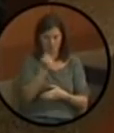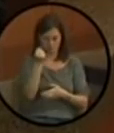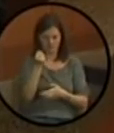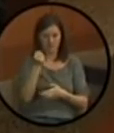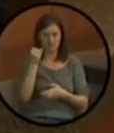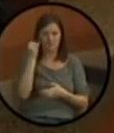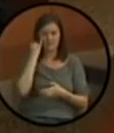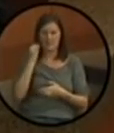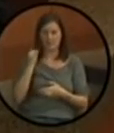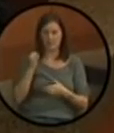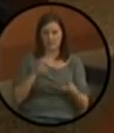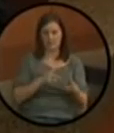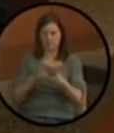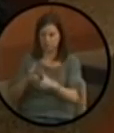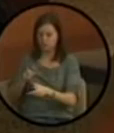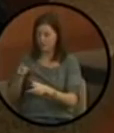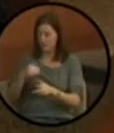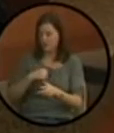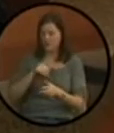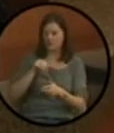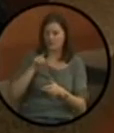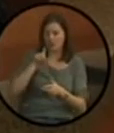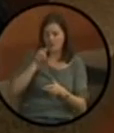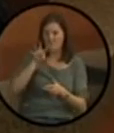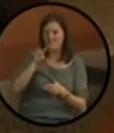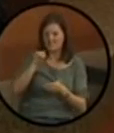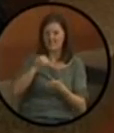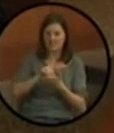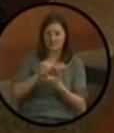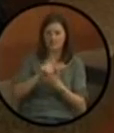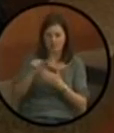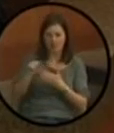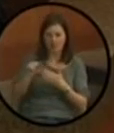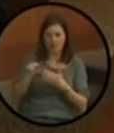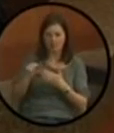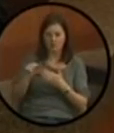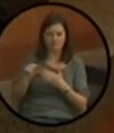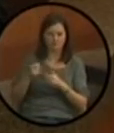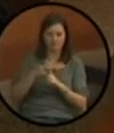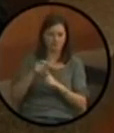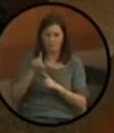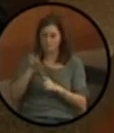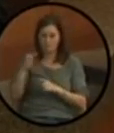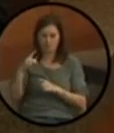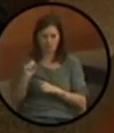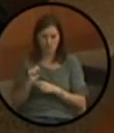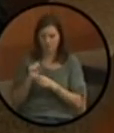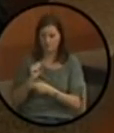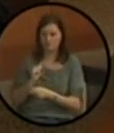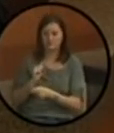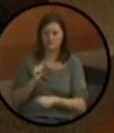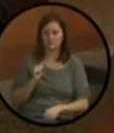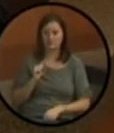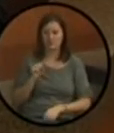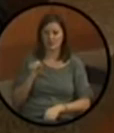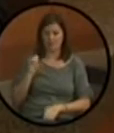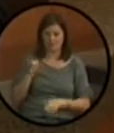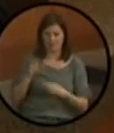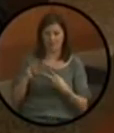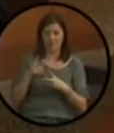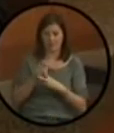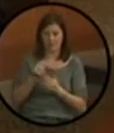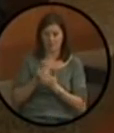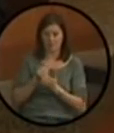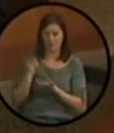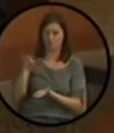with 50 pounds of marijuana, $150,000 in cash, in conjunction with the Drug Enforcement Administration, those kinds of things